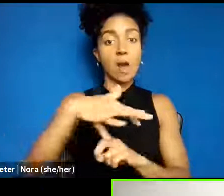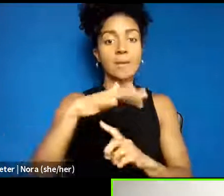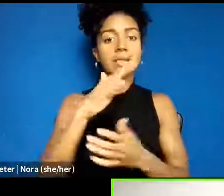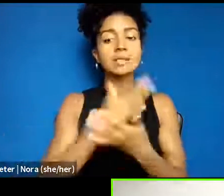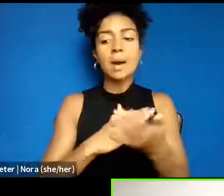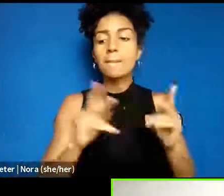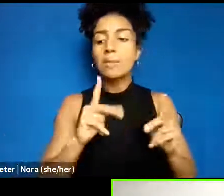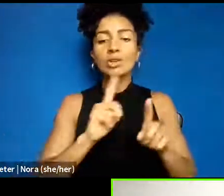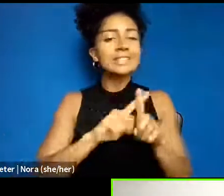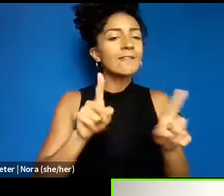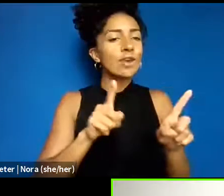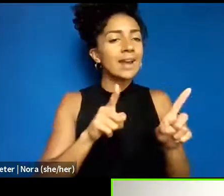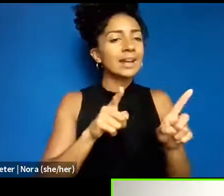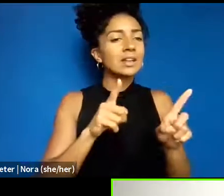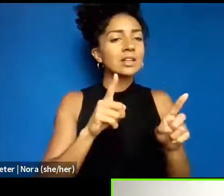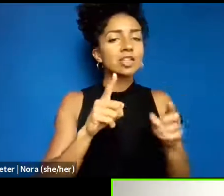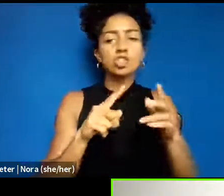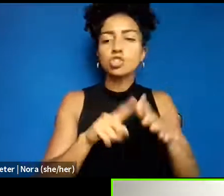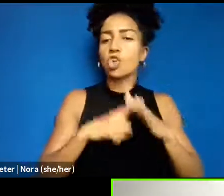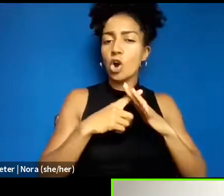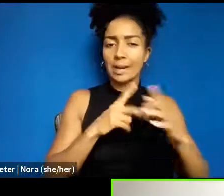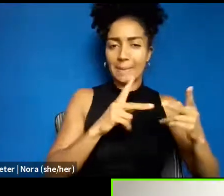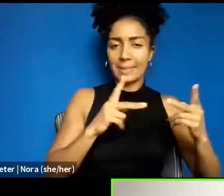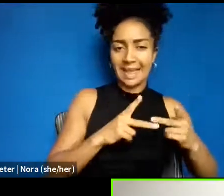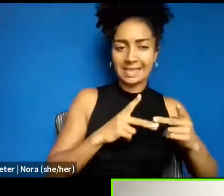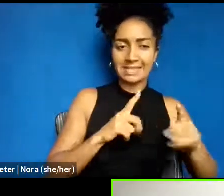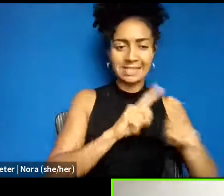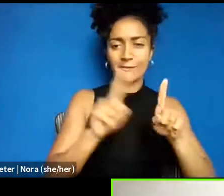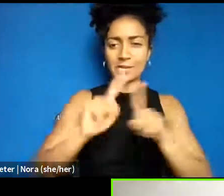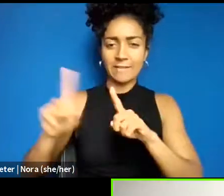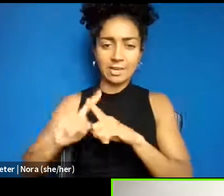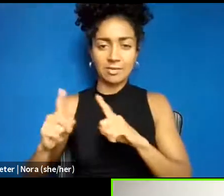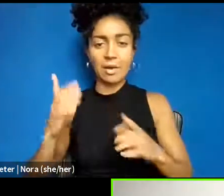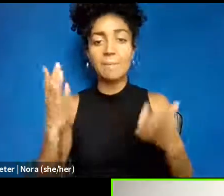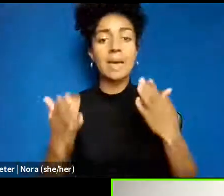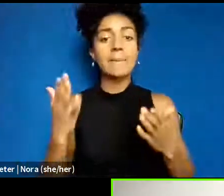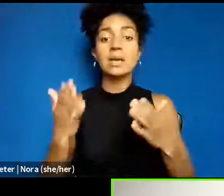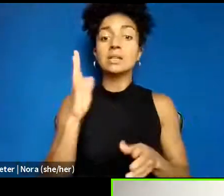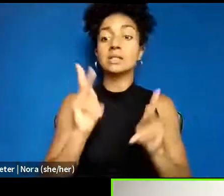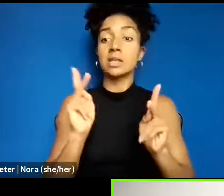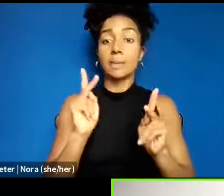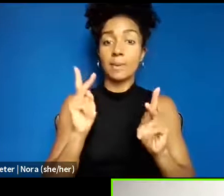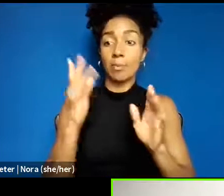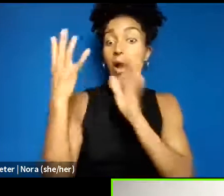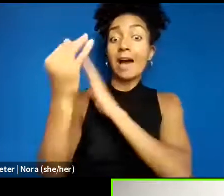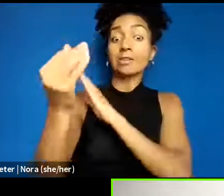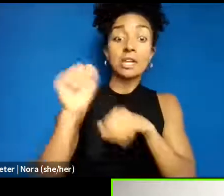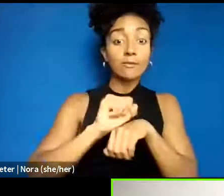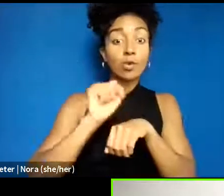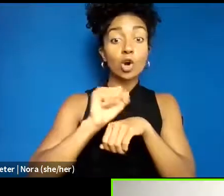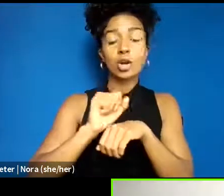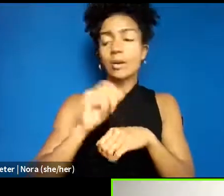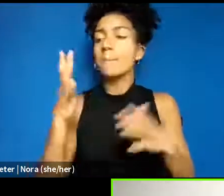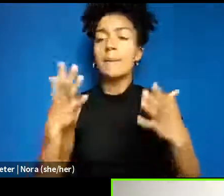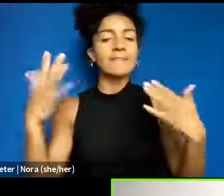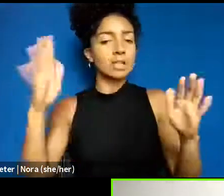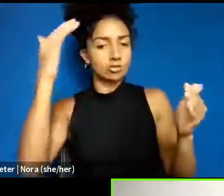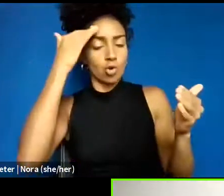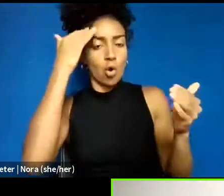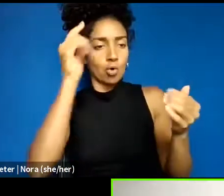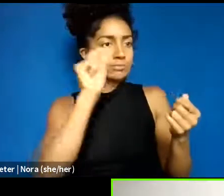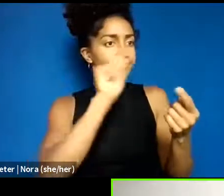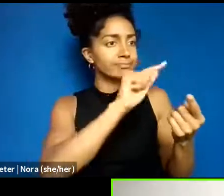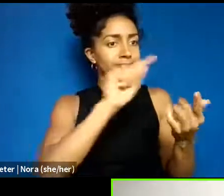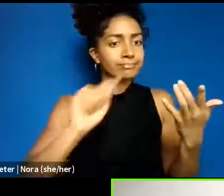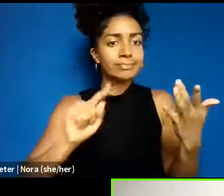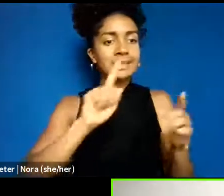what's happening outside of the workplace, might be plugged into what's happening in various communities. Some people might have just heard the